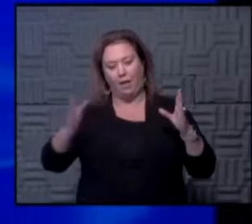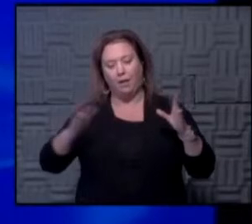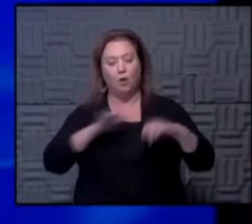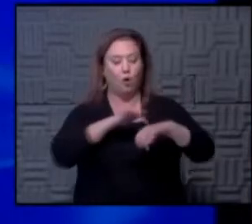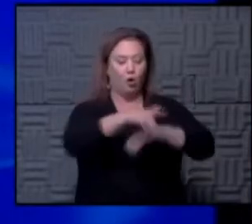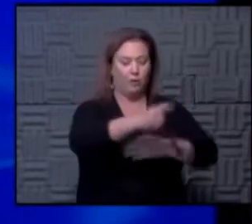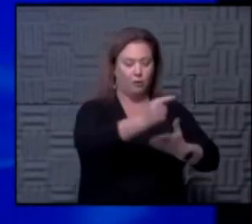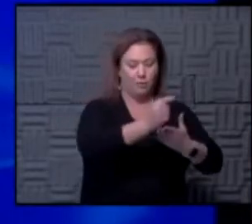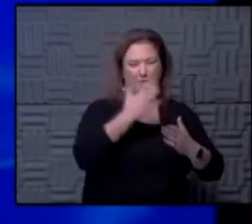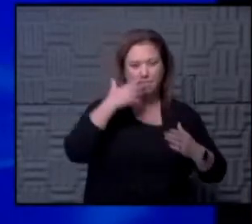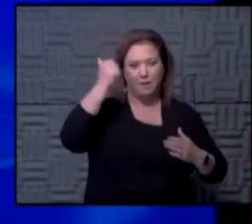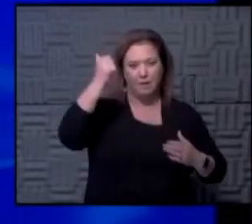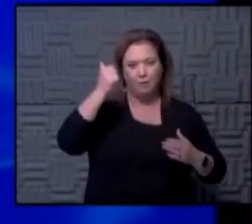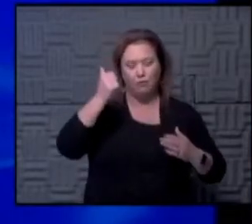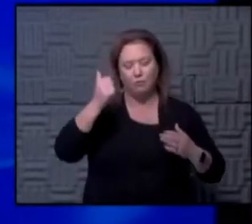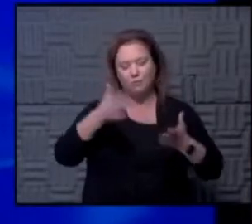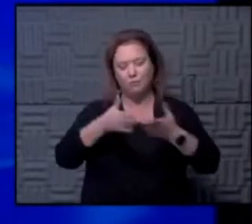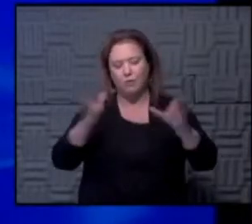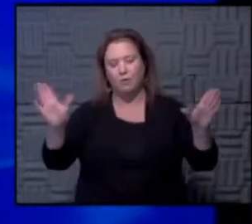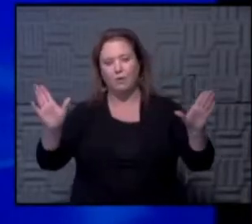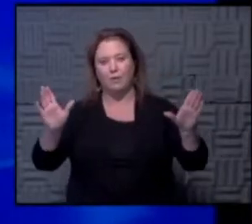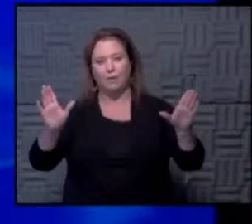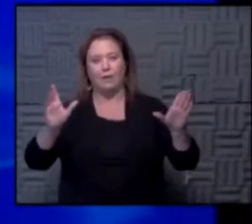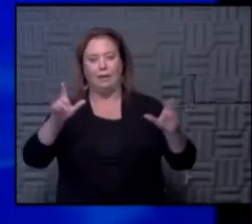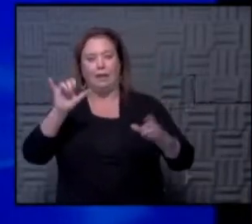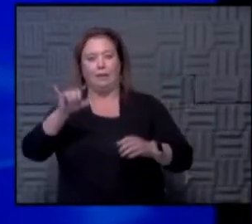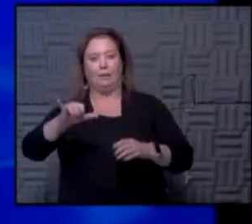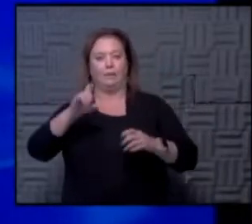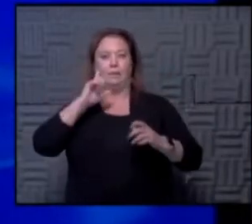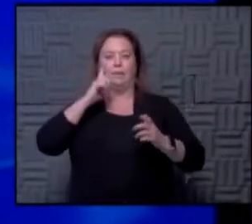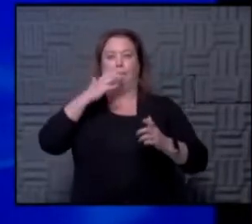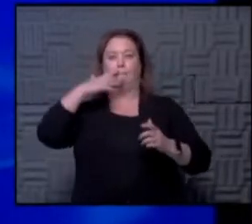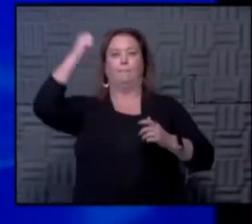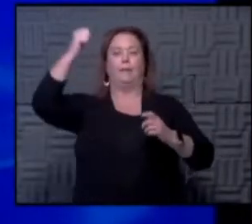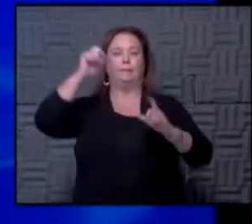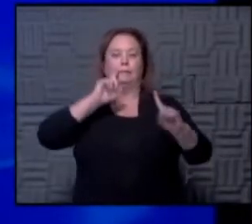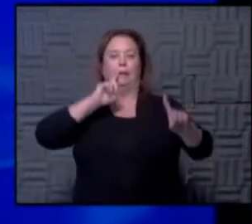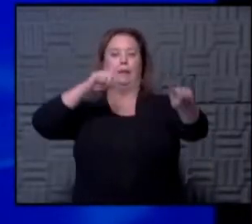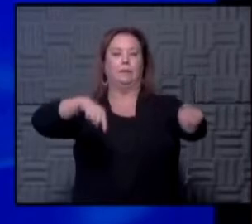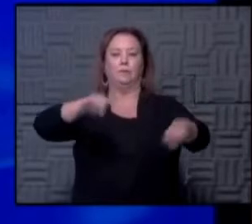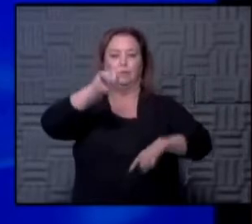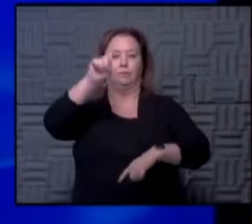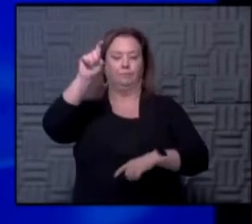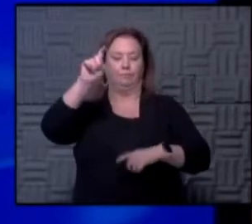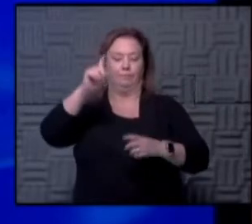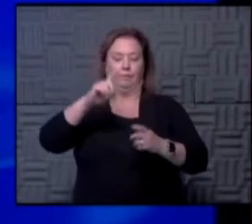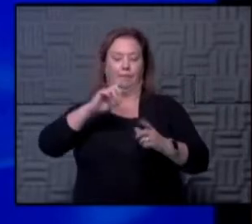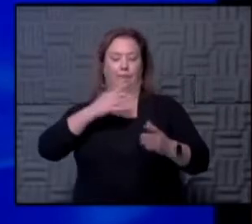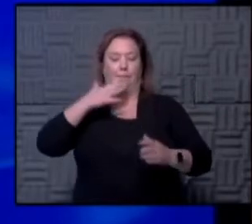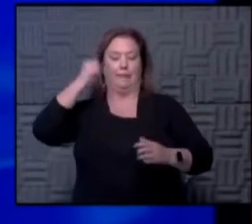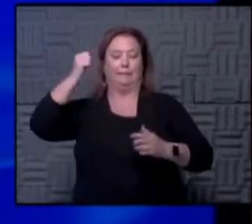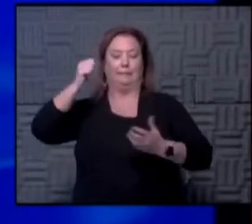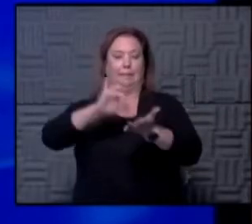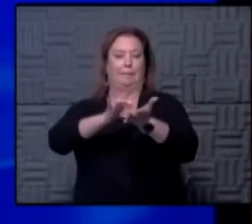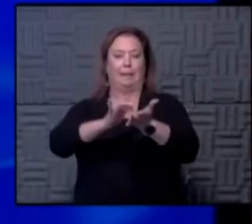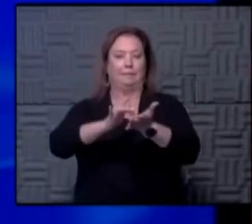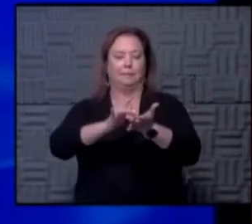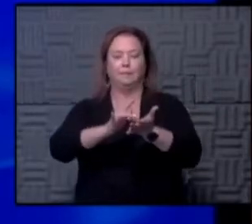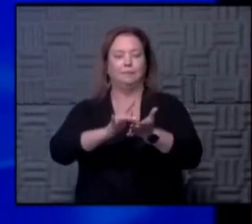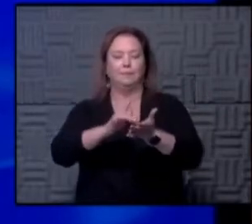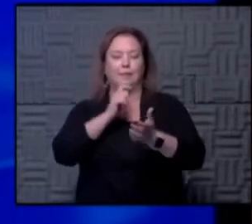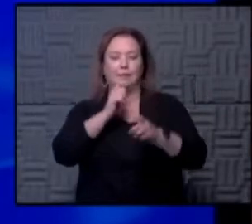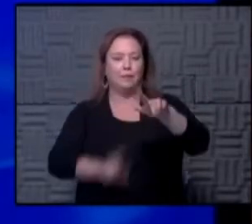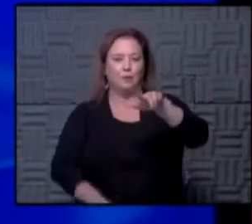better. Generalized, this is a silver bullet, a panacea. Treatment options really haven't appeared, and that's not